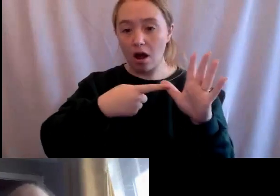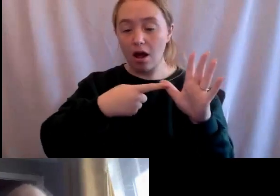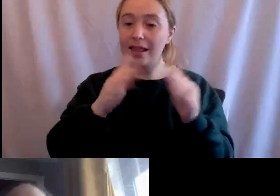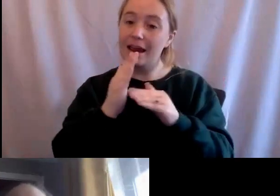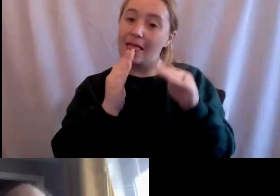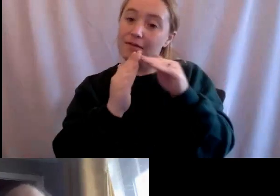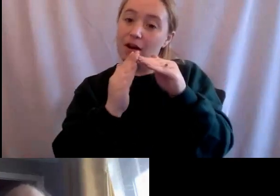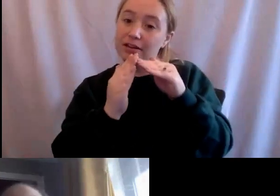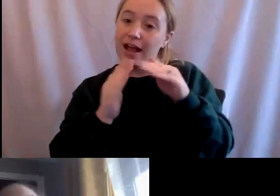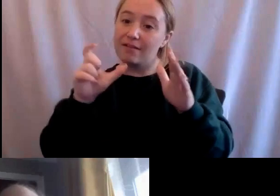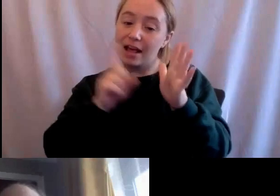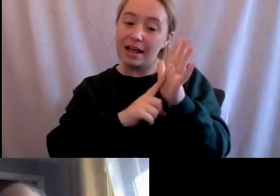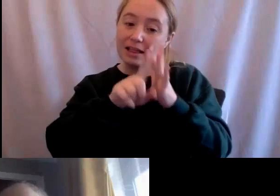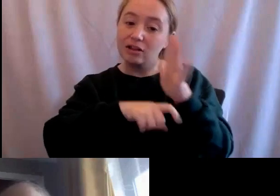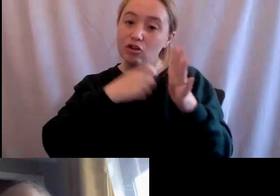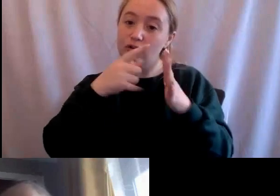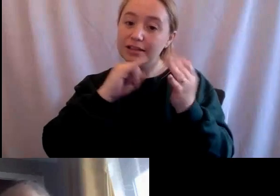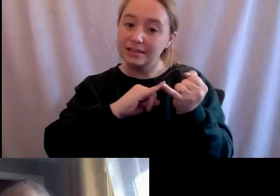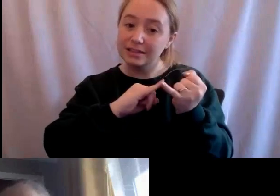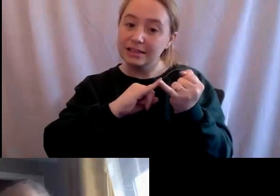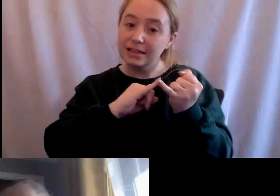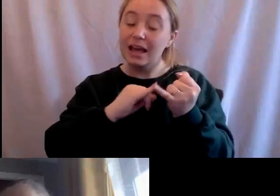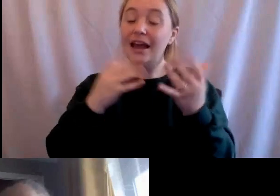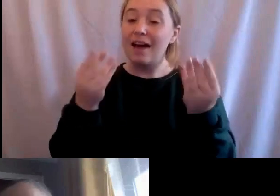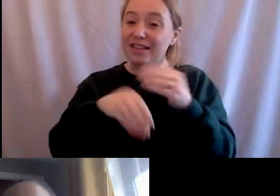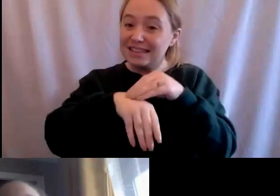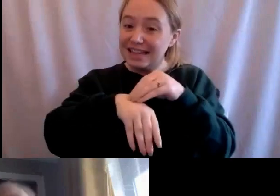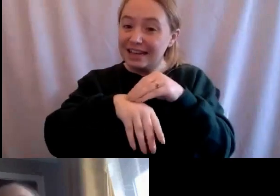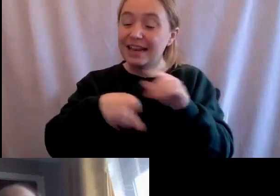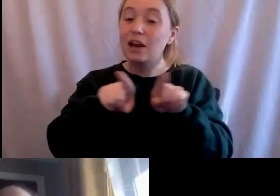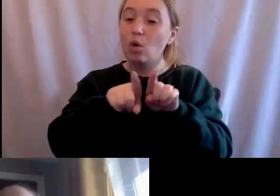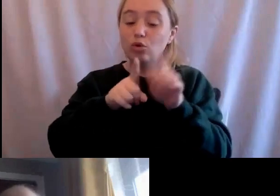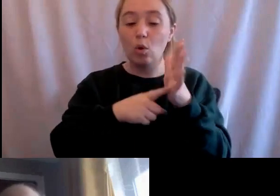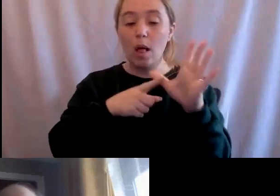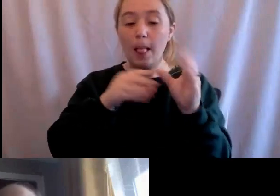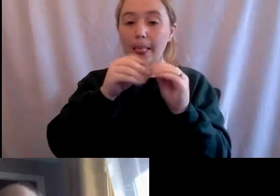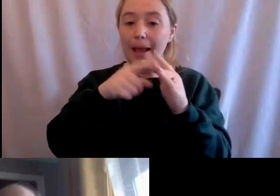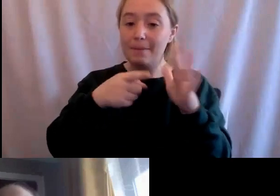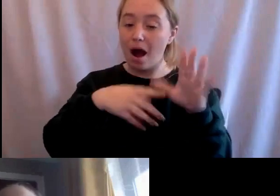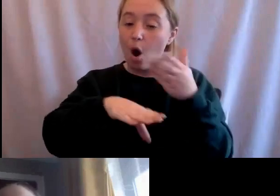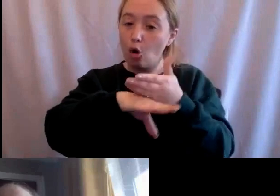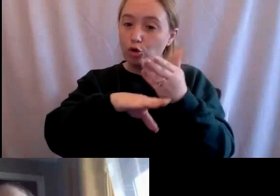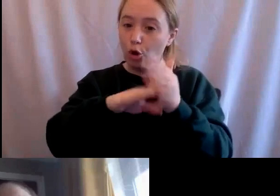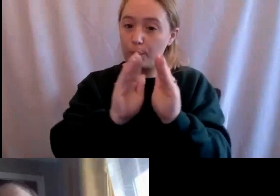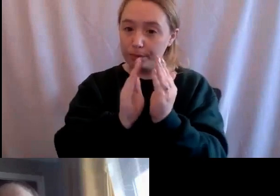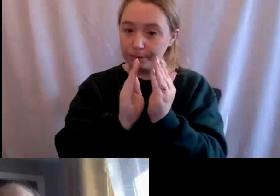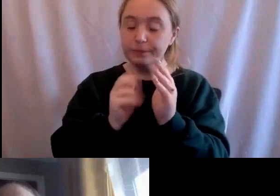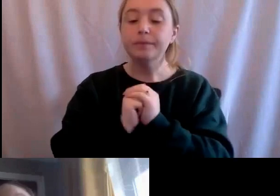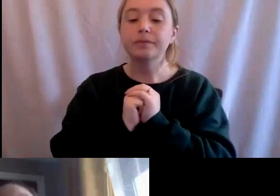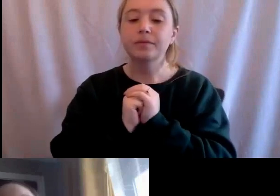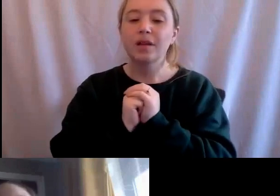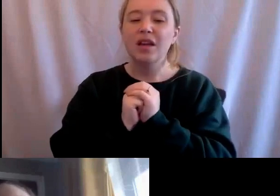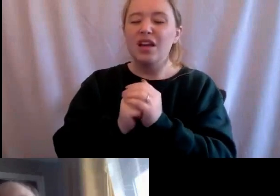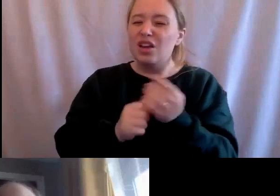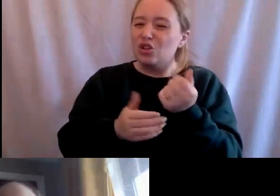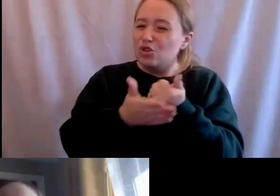of course, you have a layer of skin, your labia, over the top. We will rarely talk to you about the different muscles